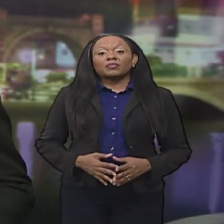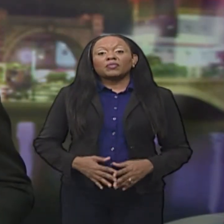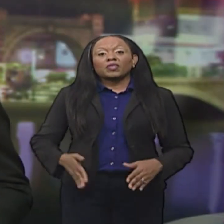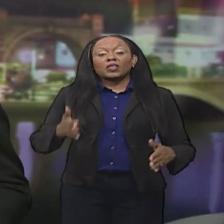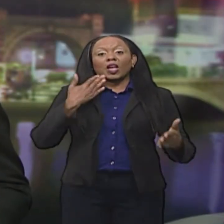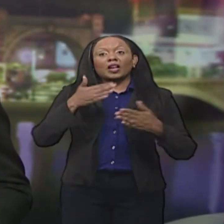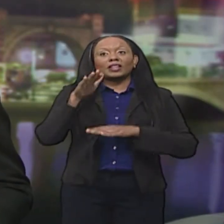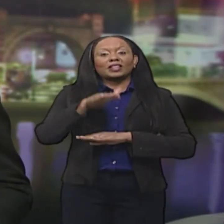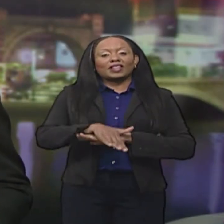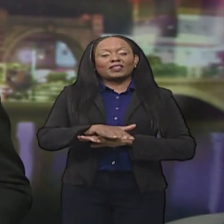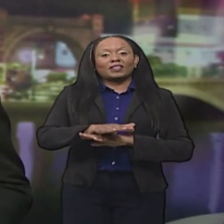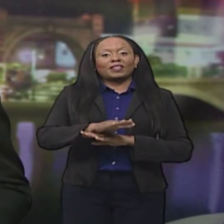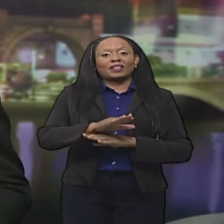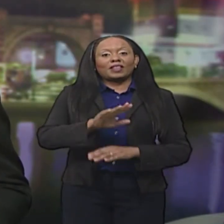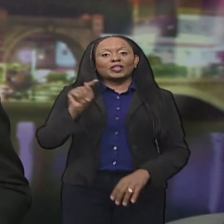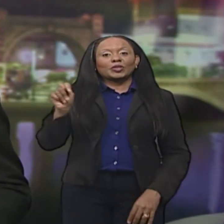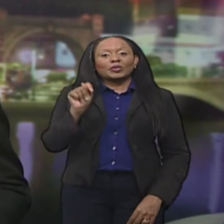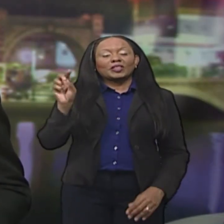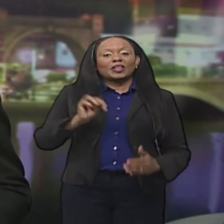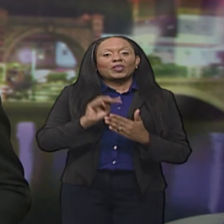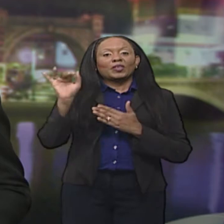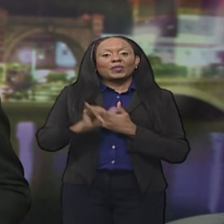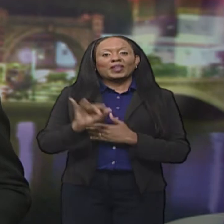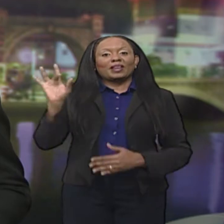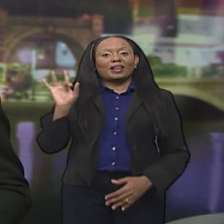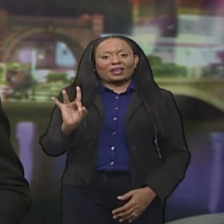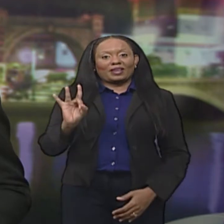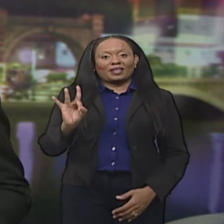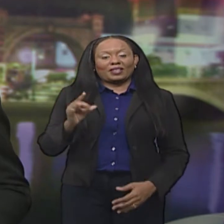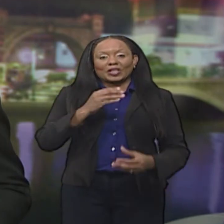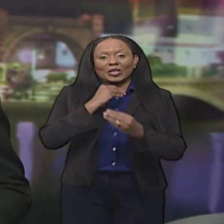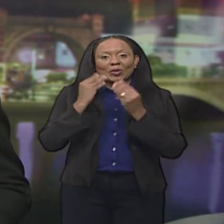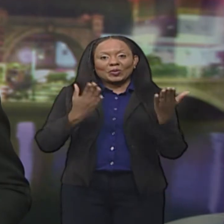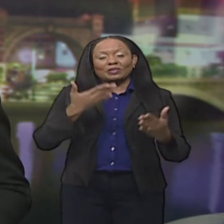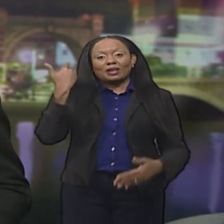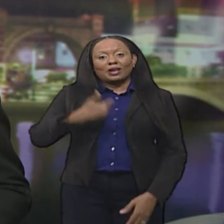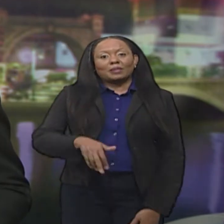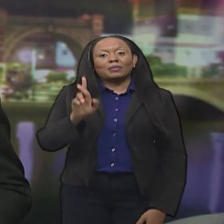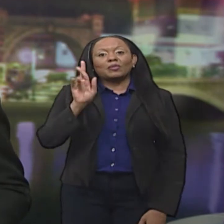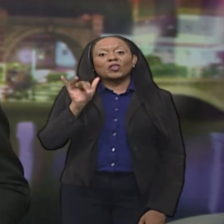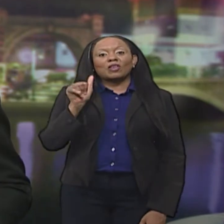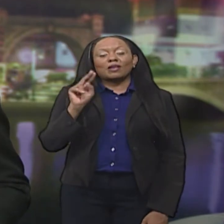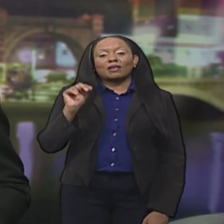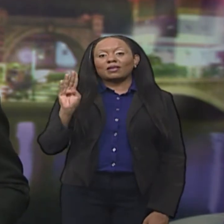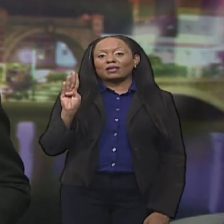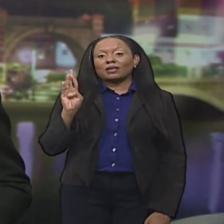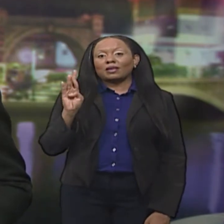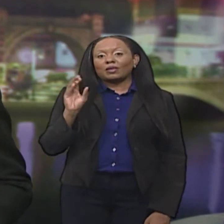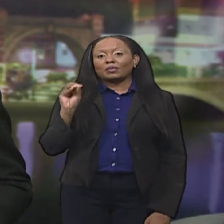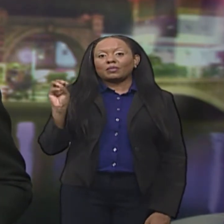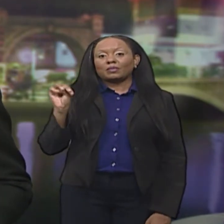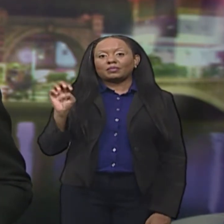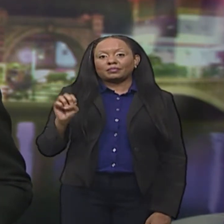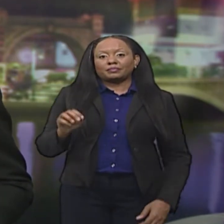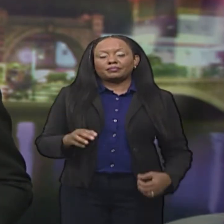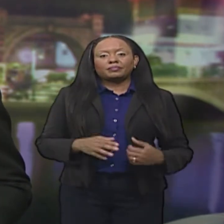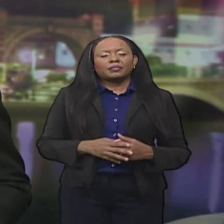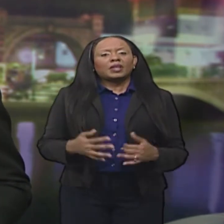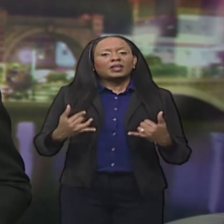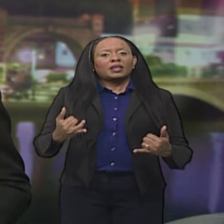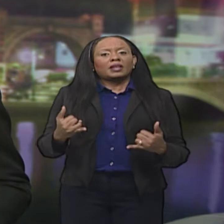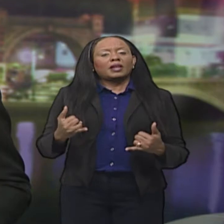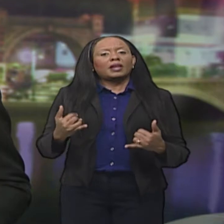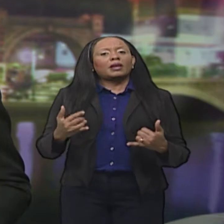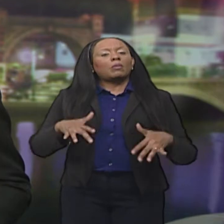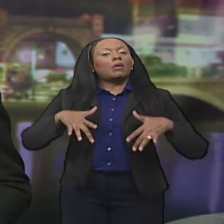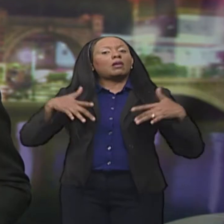Very good evening to you with the Tuesday, May 8th edition of the CBC Evening News. I'm Ryan Broom. In our top story, an event to mark the end